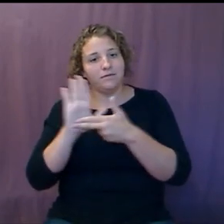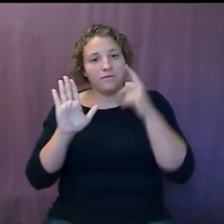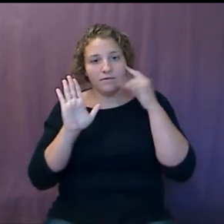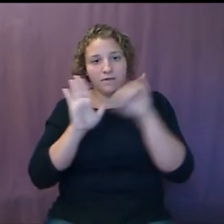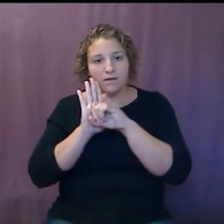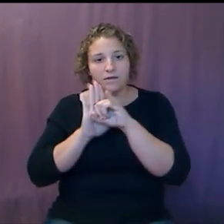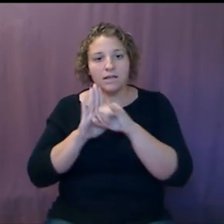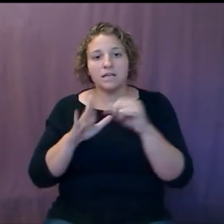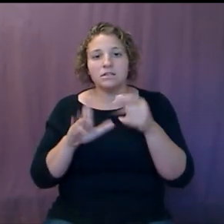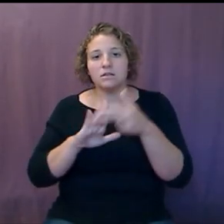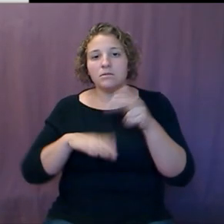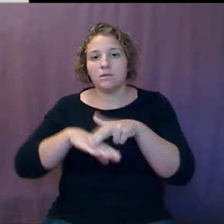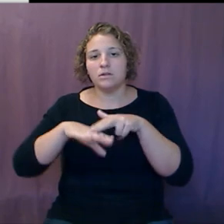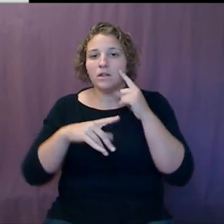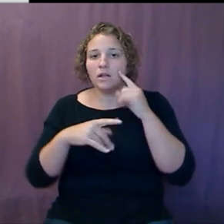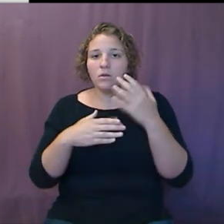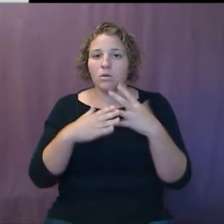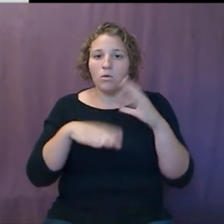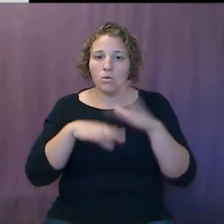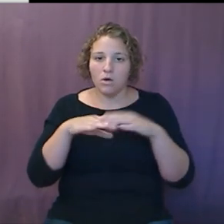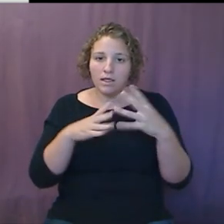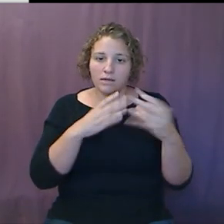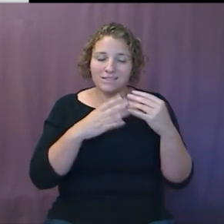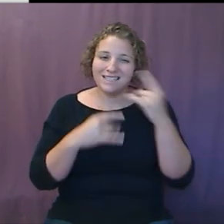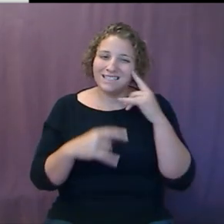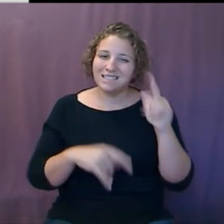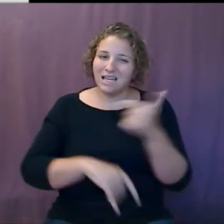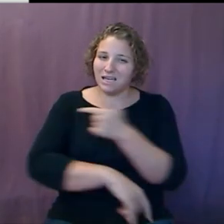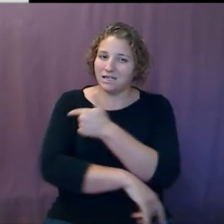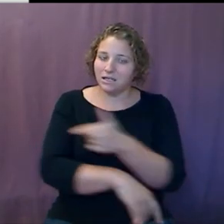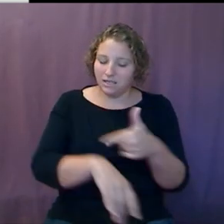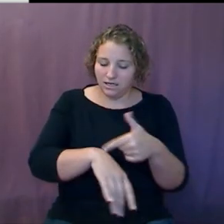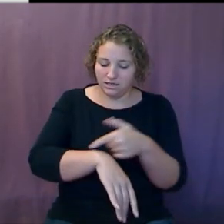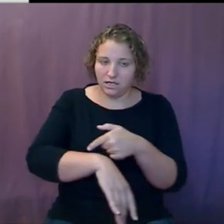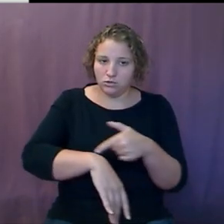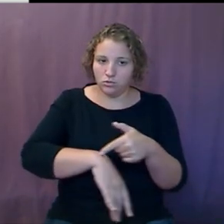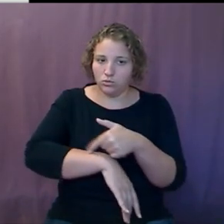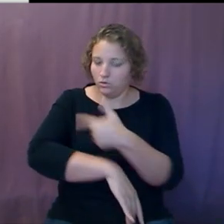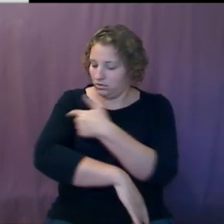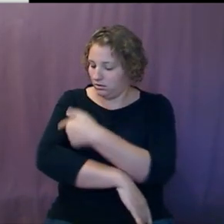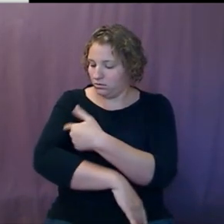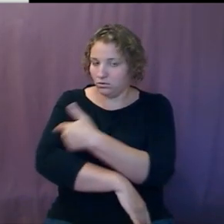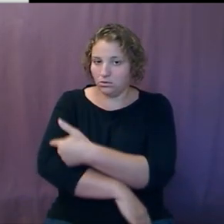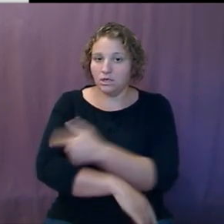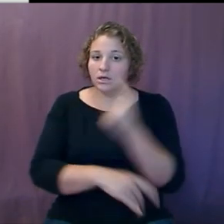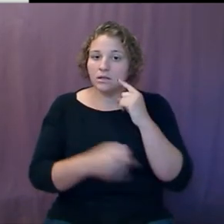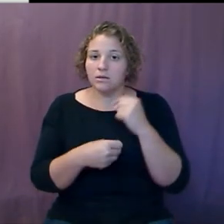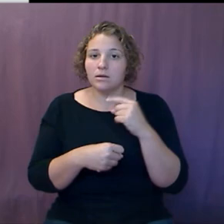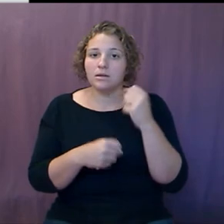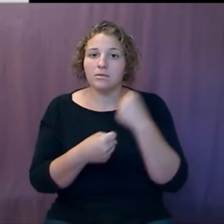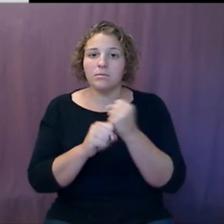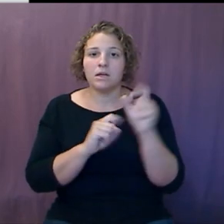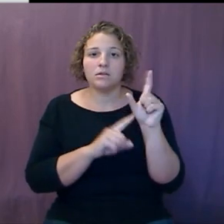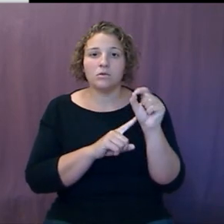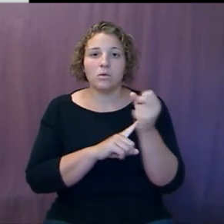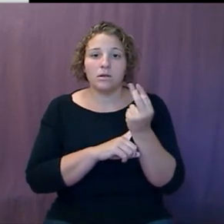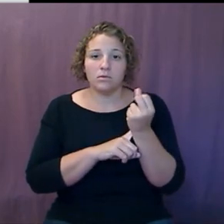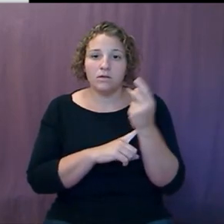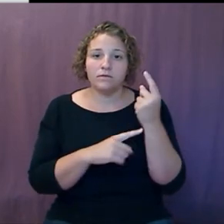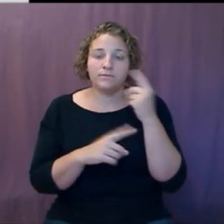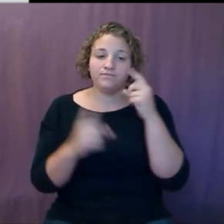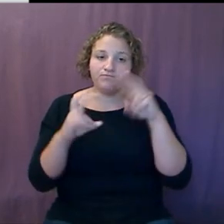on the outside this is a tattoo essentially these things came out in 2012 they were researching them and began to make public what they've prepared